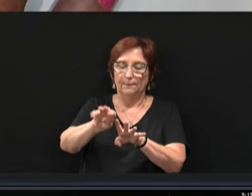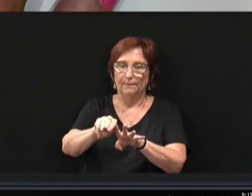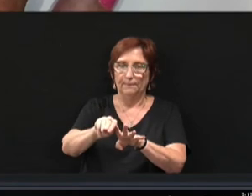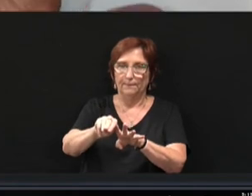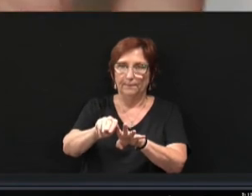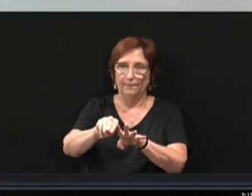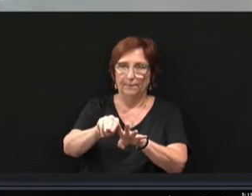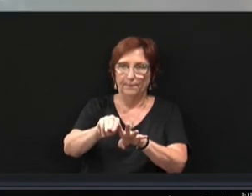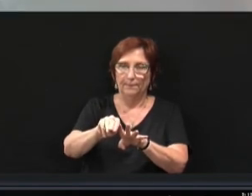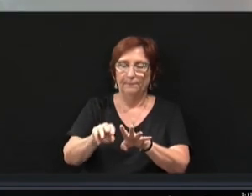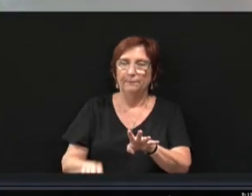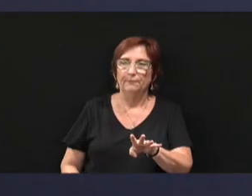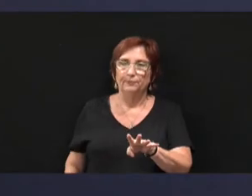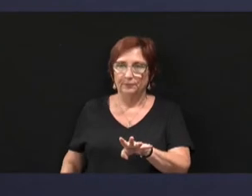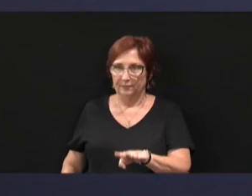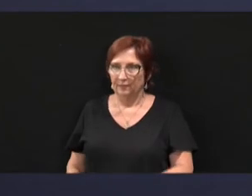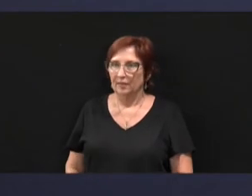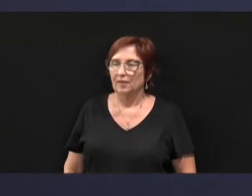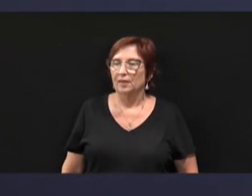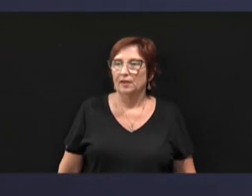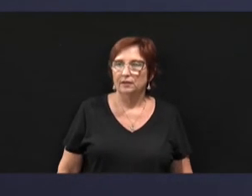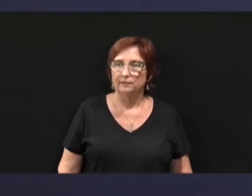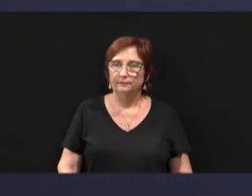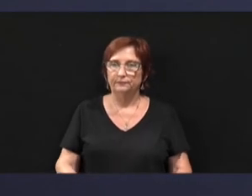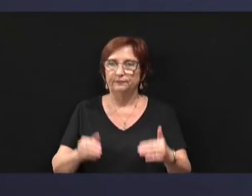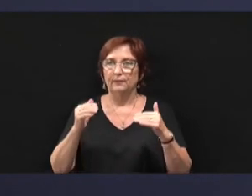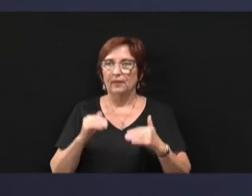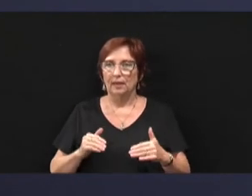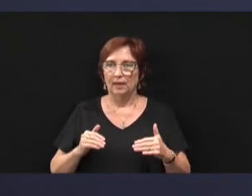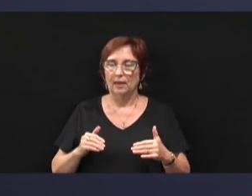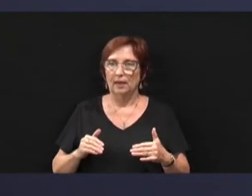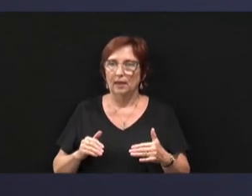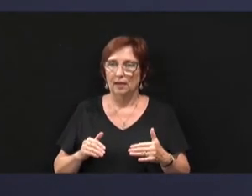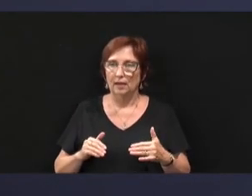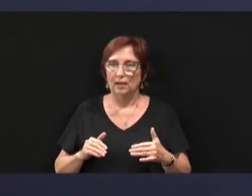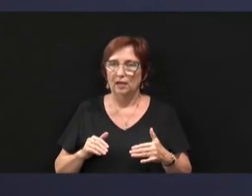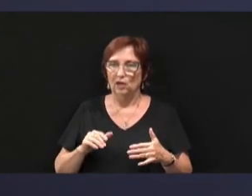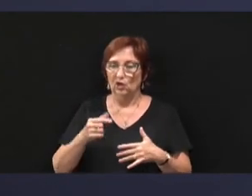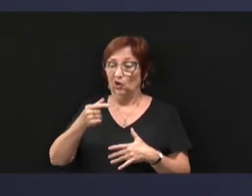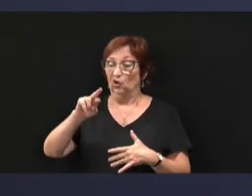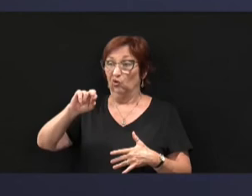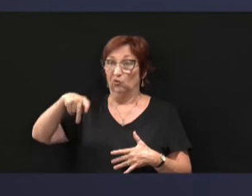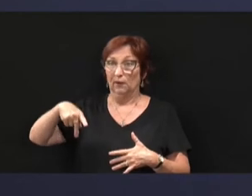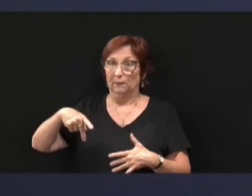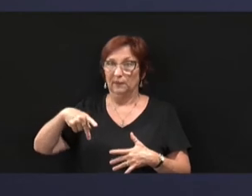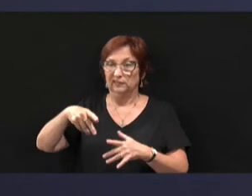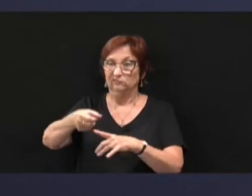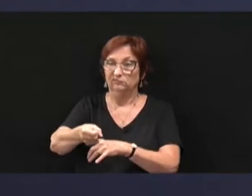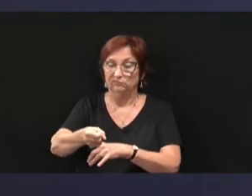Swim. S-w-i-m. Very good. The next one is going to be grip. Say it.